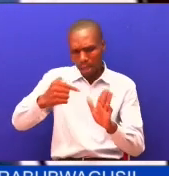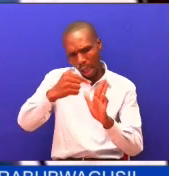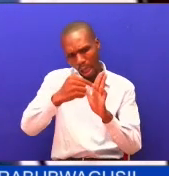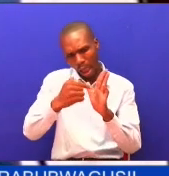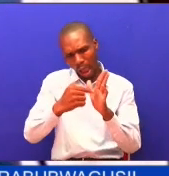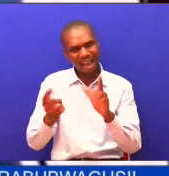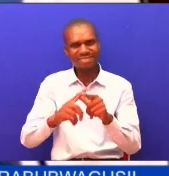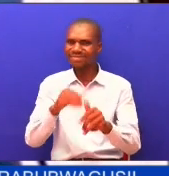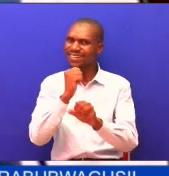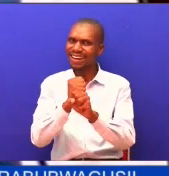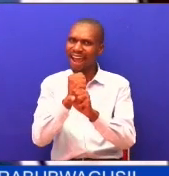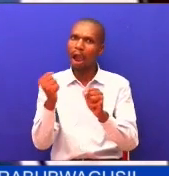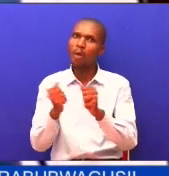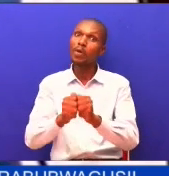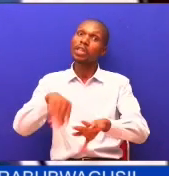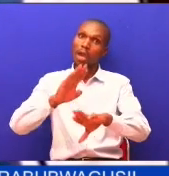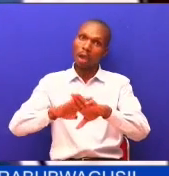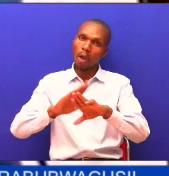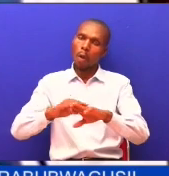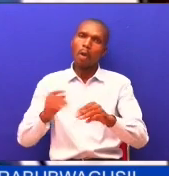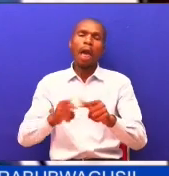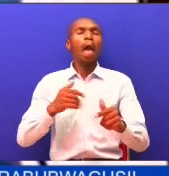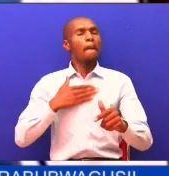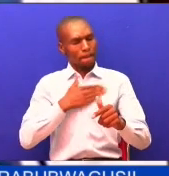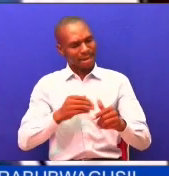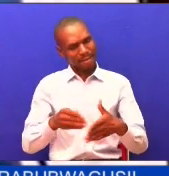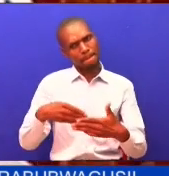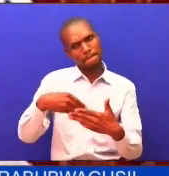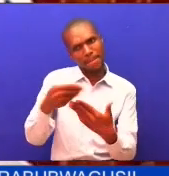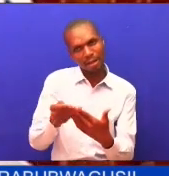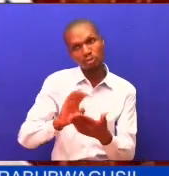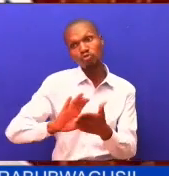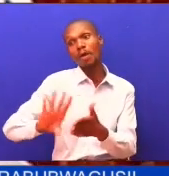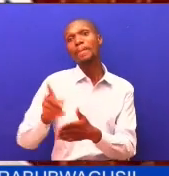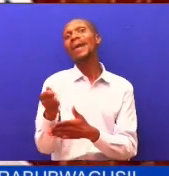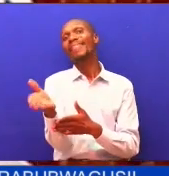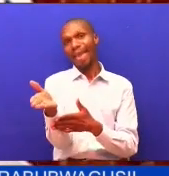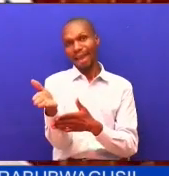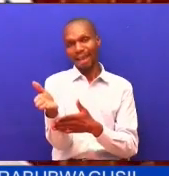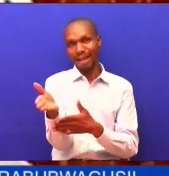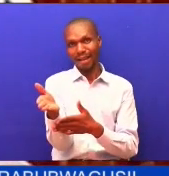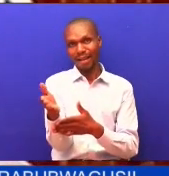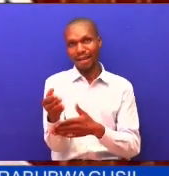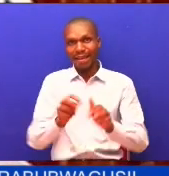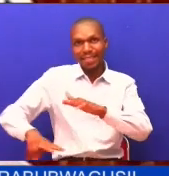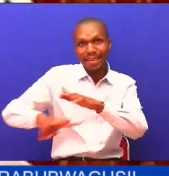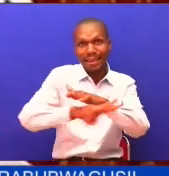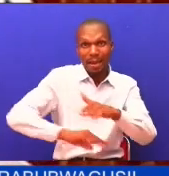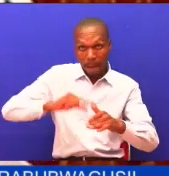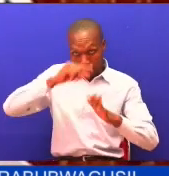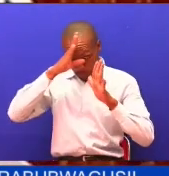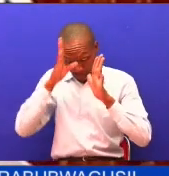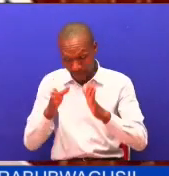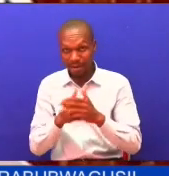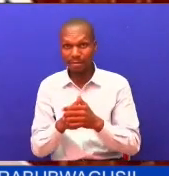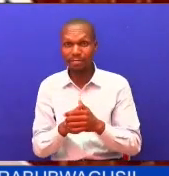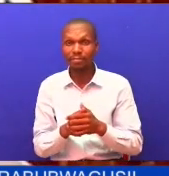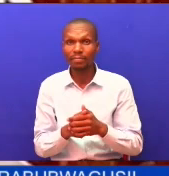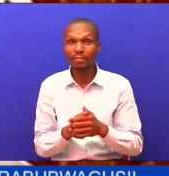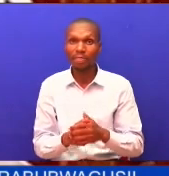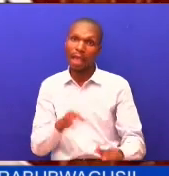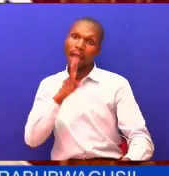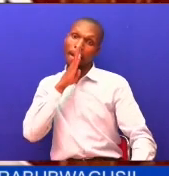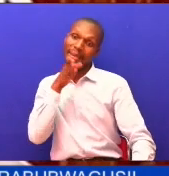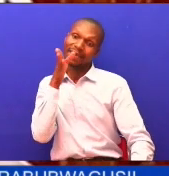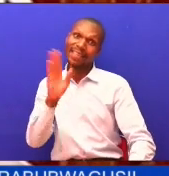purely based on merit. Kindly reverse the money. That the deputy governor, being in